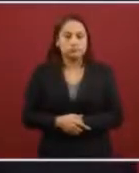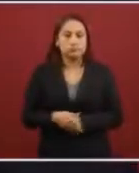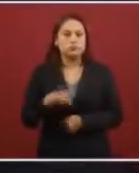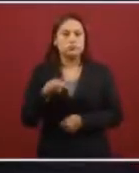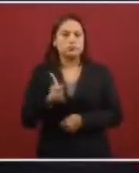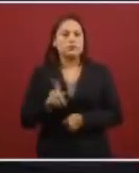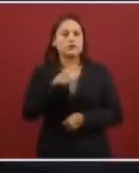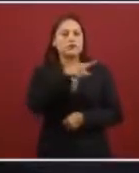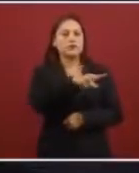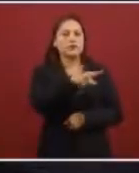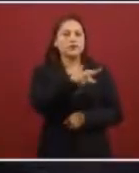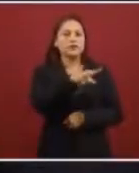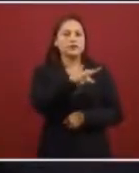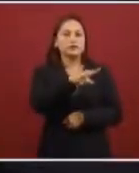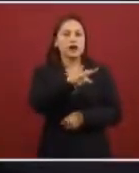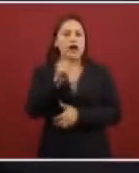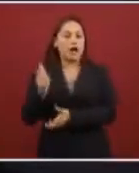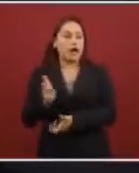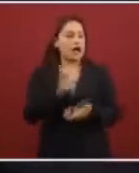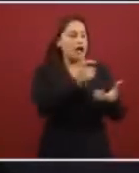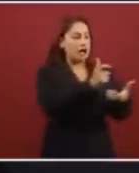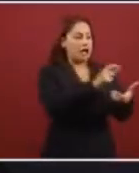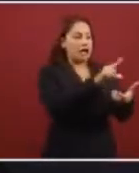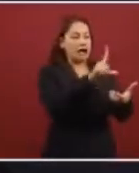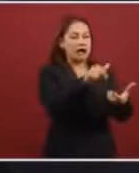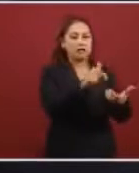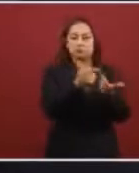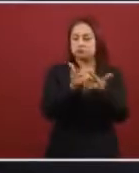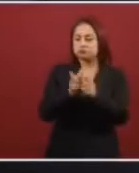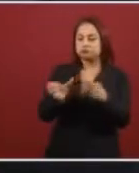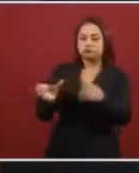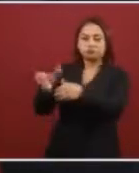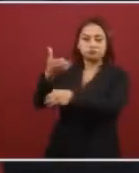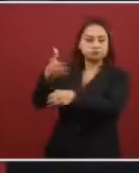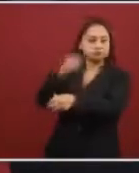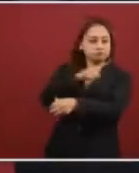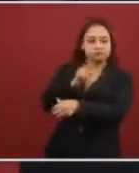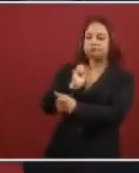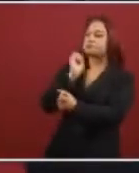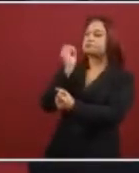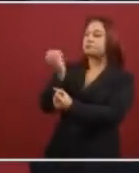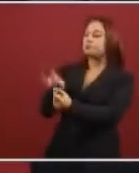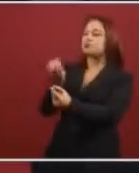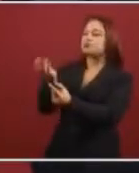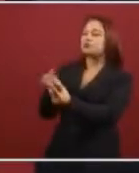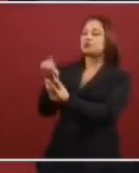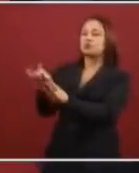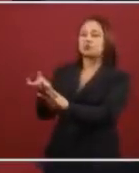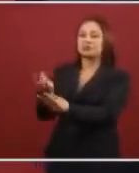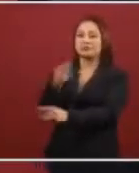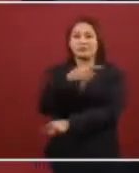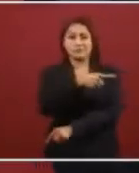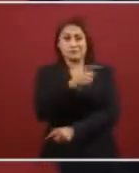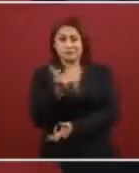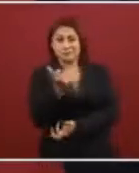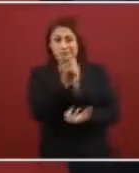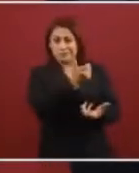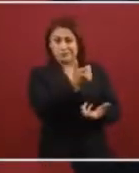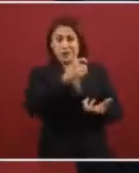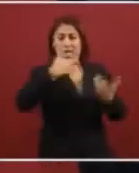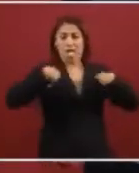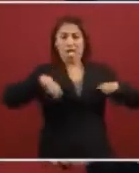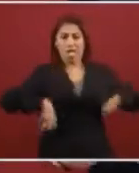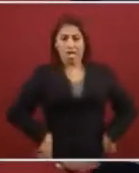actuaban como intermediarios. There were si acaso, some work people that were acting as intermediaries. They would some